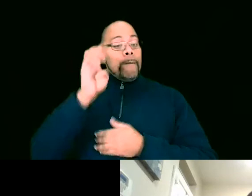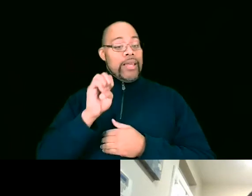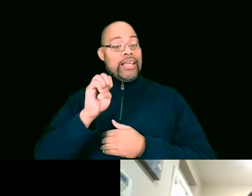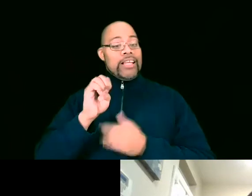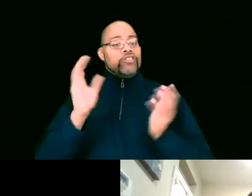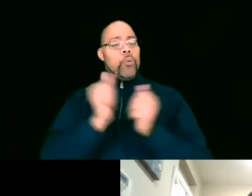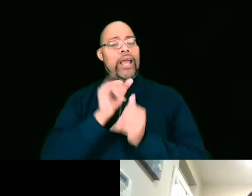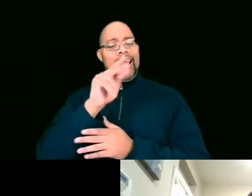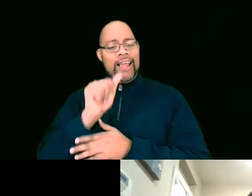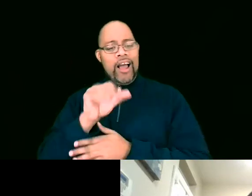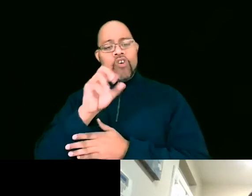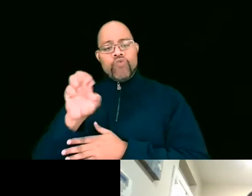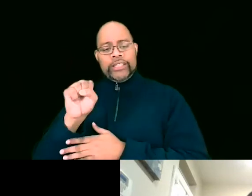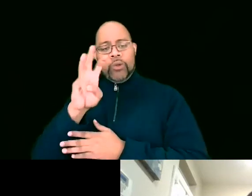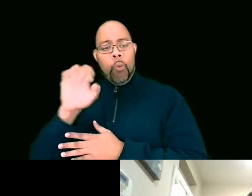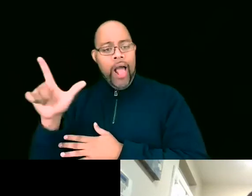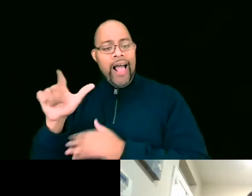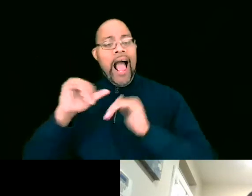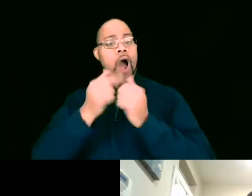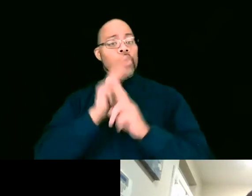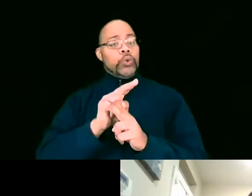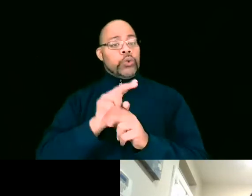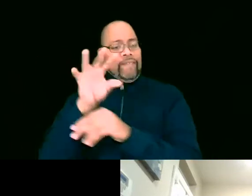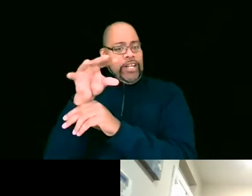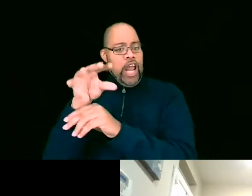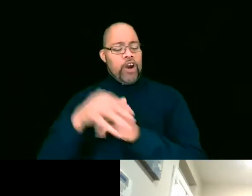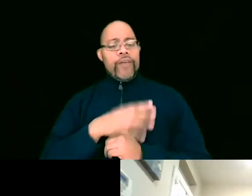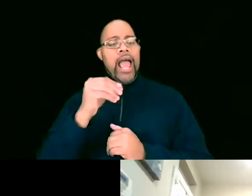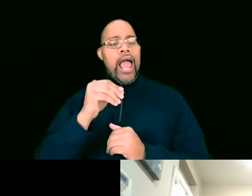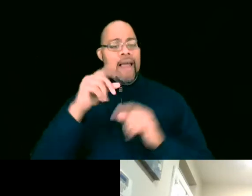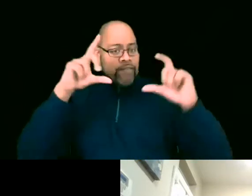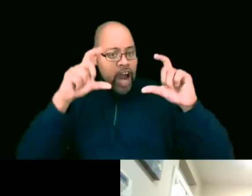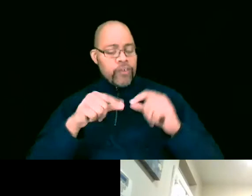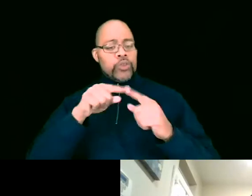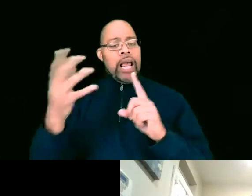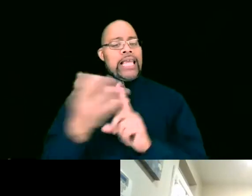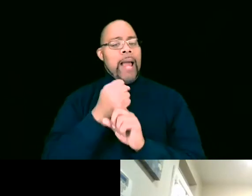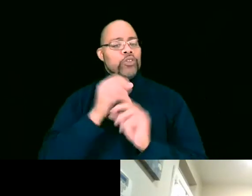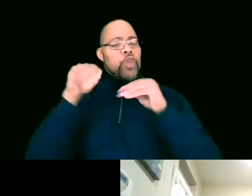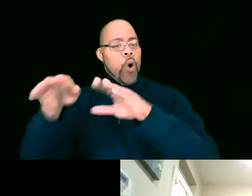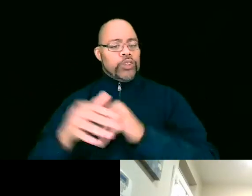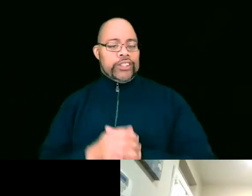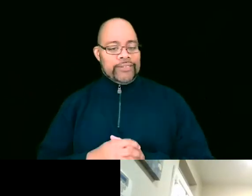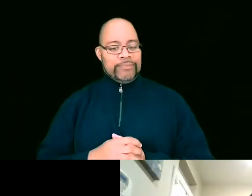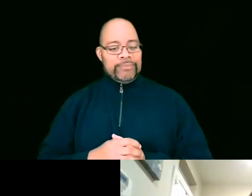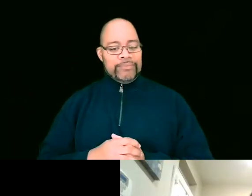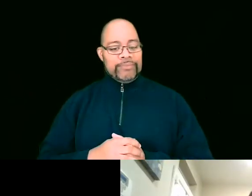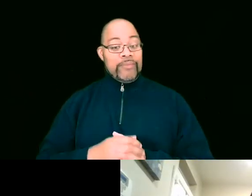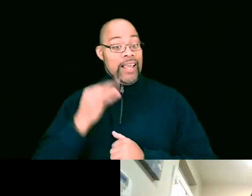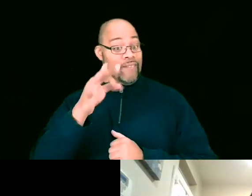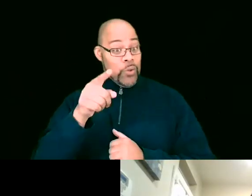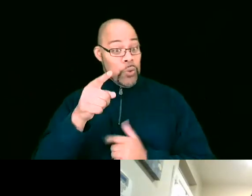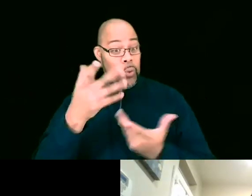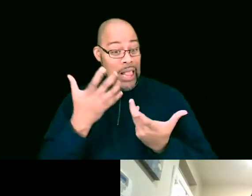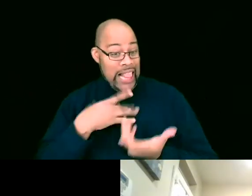with Inka Cresswell on how to use videography and photography to capture the ocean. So if you're into